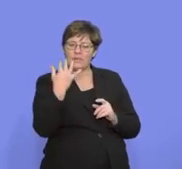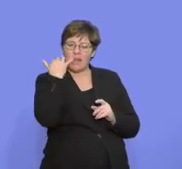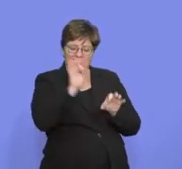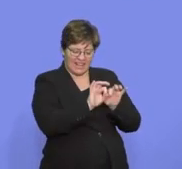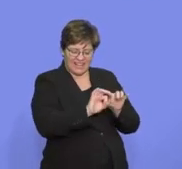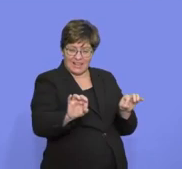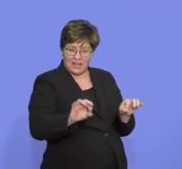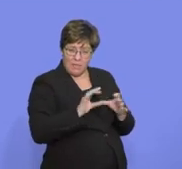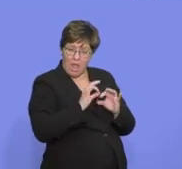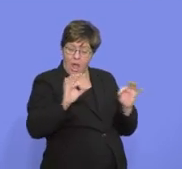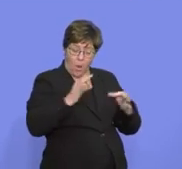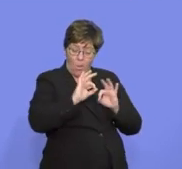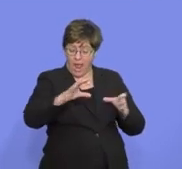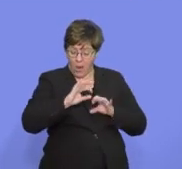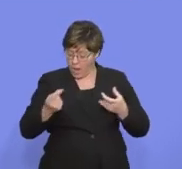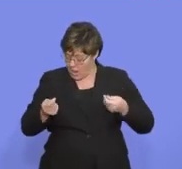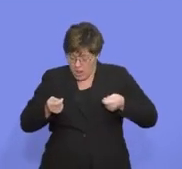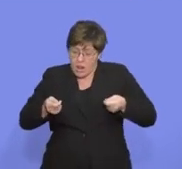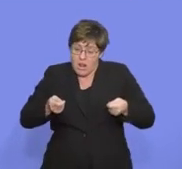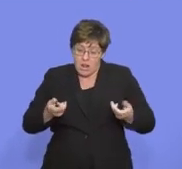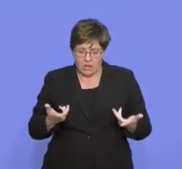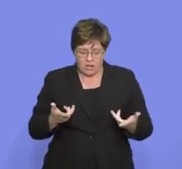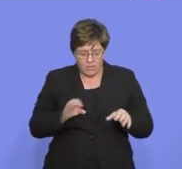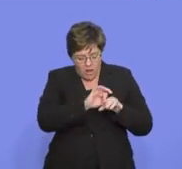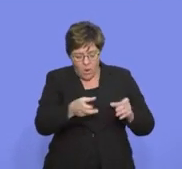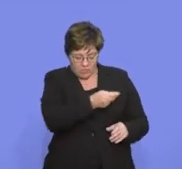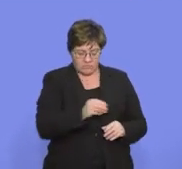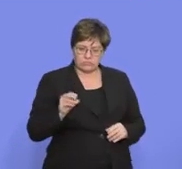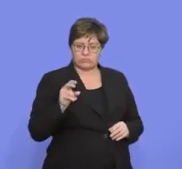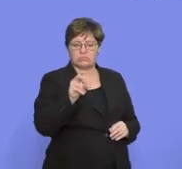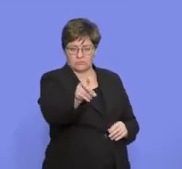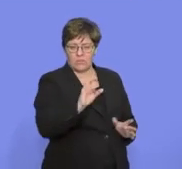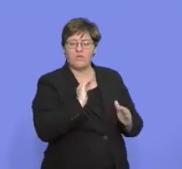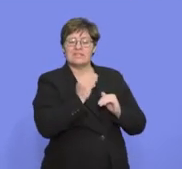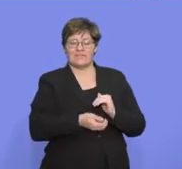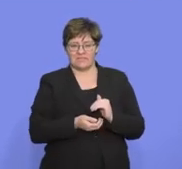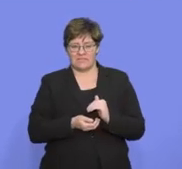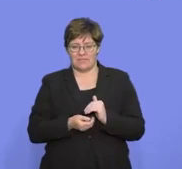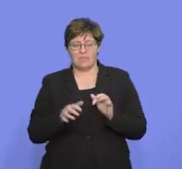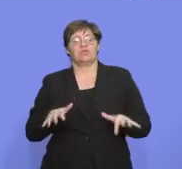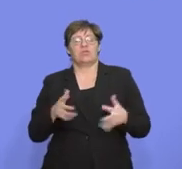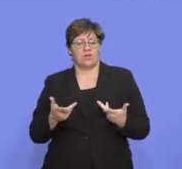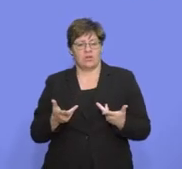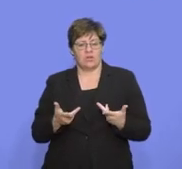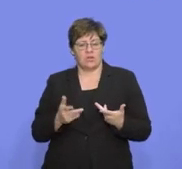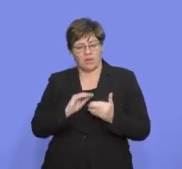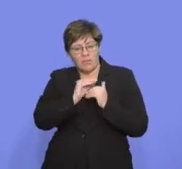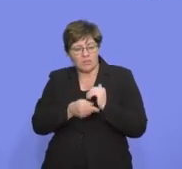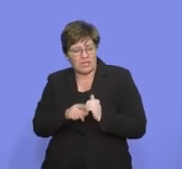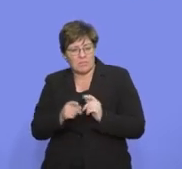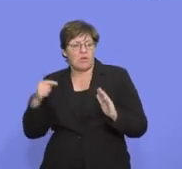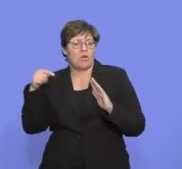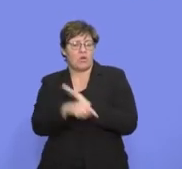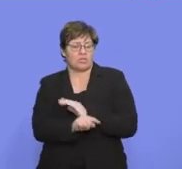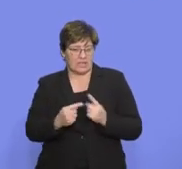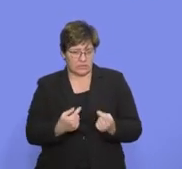with plastic. You don't touch the copper wires. And the reason for that being, firstly, safety. You don't shock, the electrical impulses don't